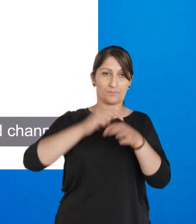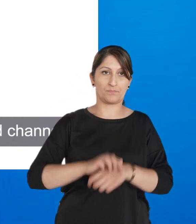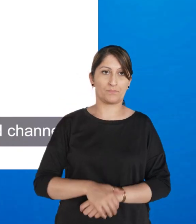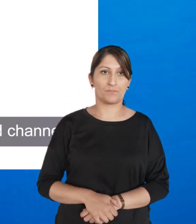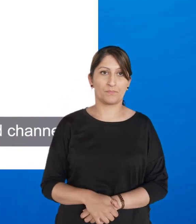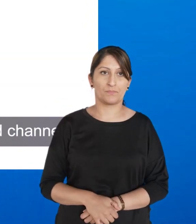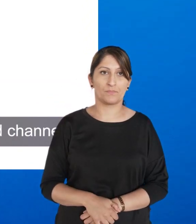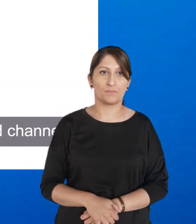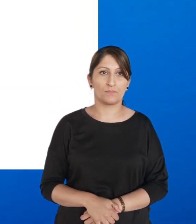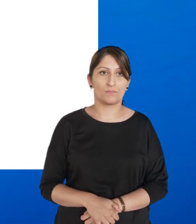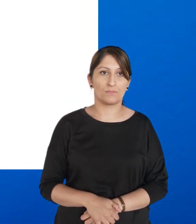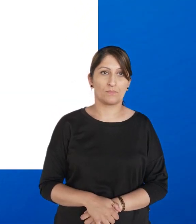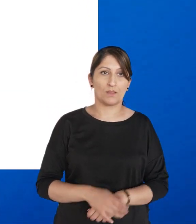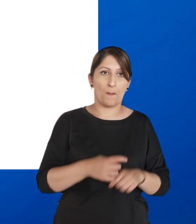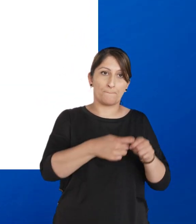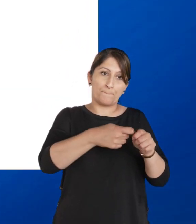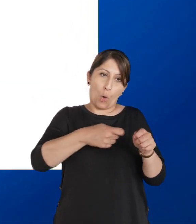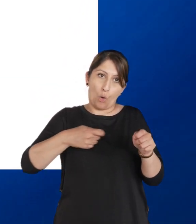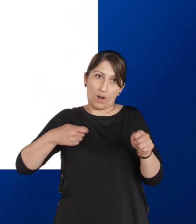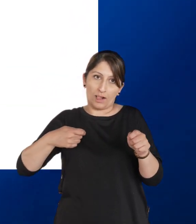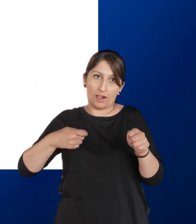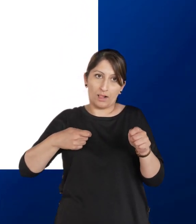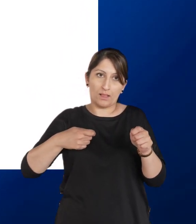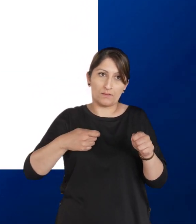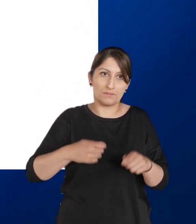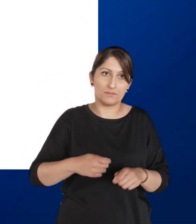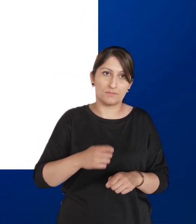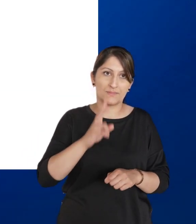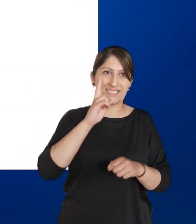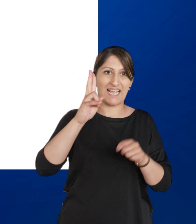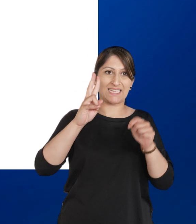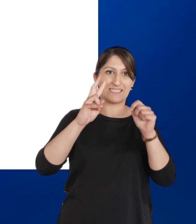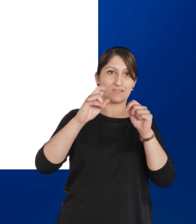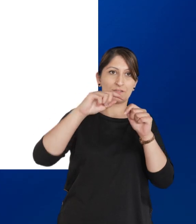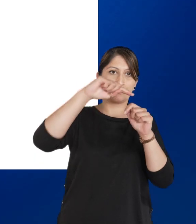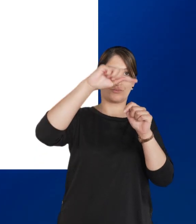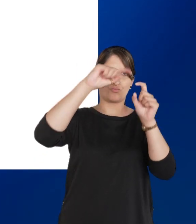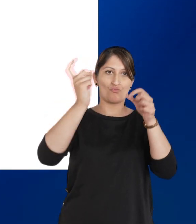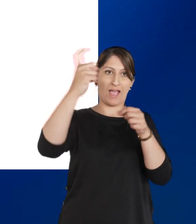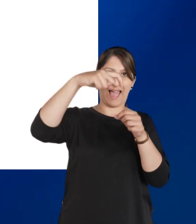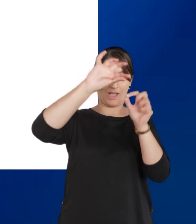the ear mold channel, pull the tubing through until it reaches the bend.